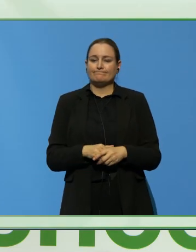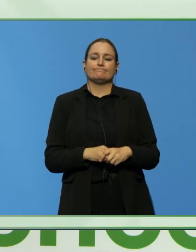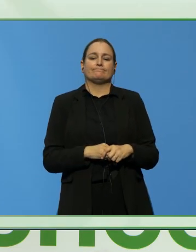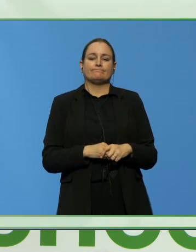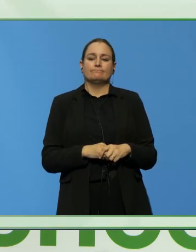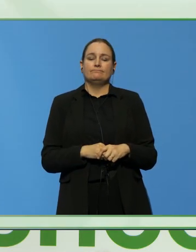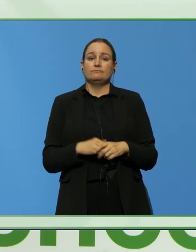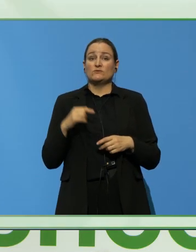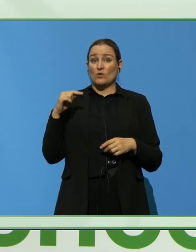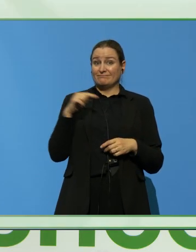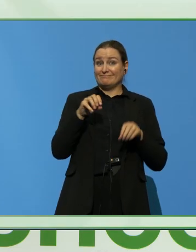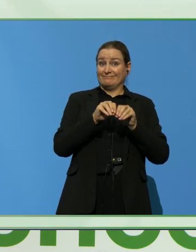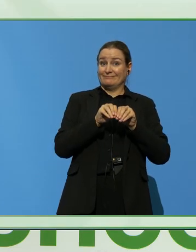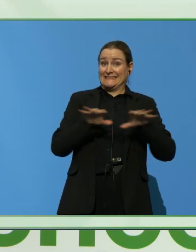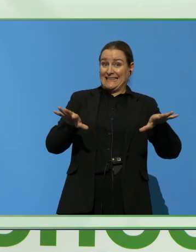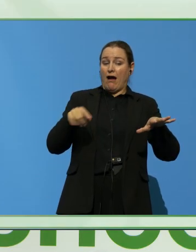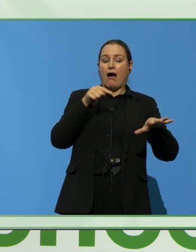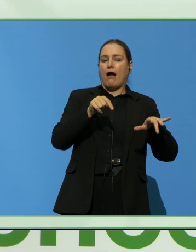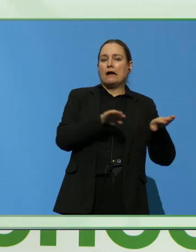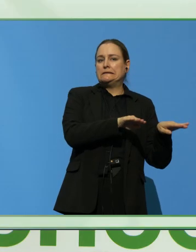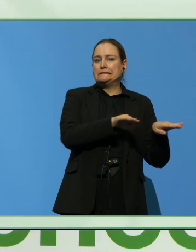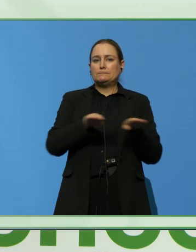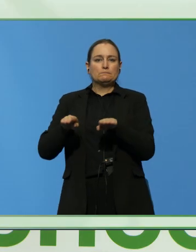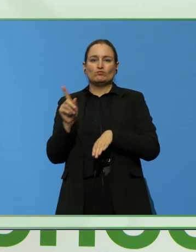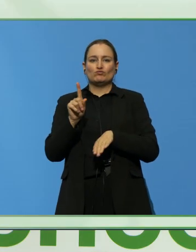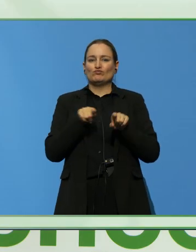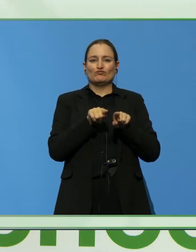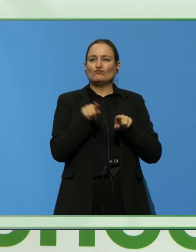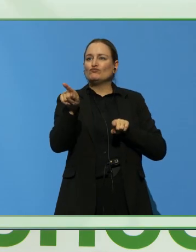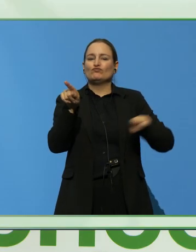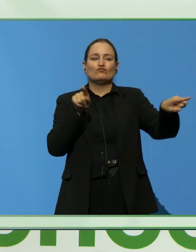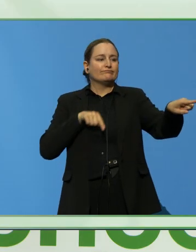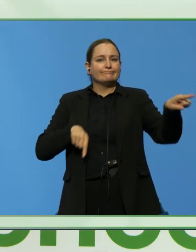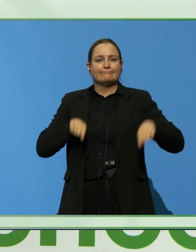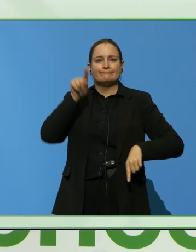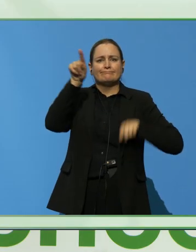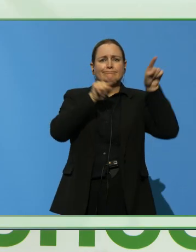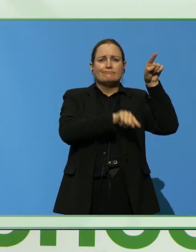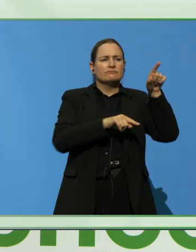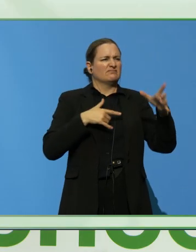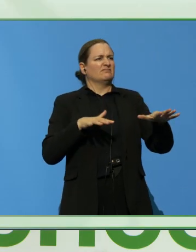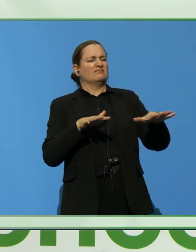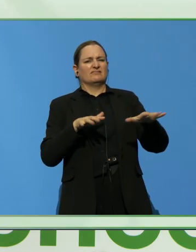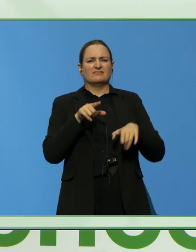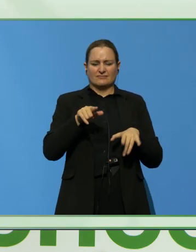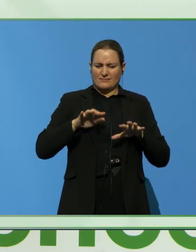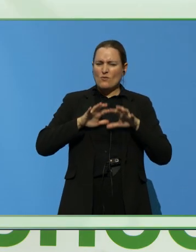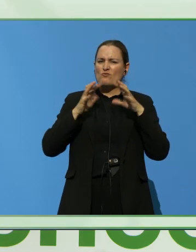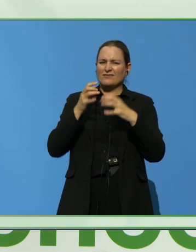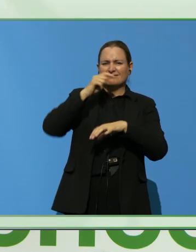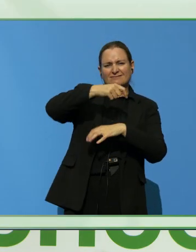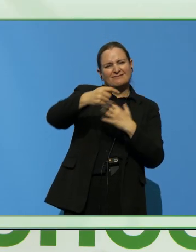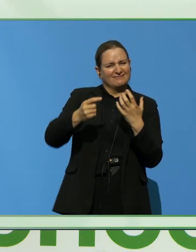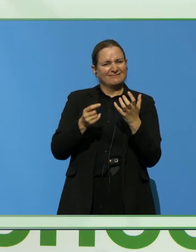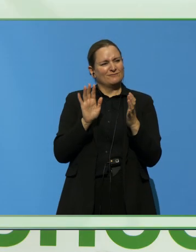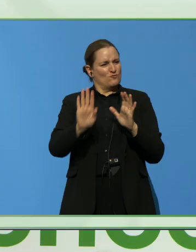media landscape is fragmented, and there are many different types of organizations around the world,